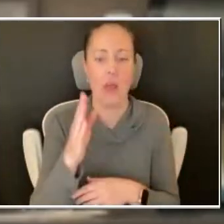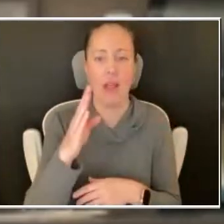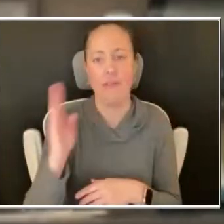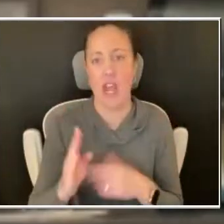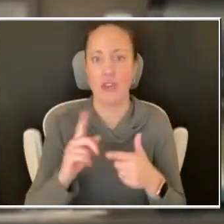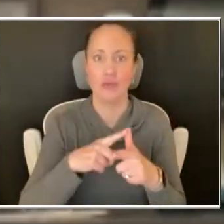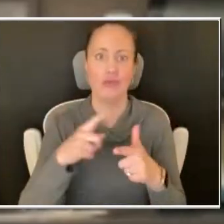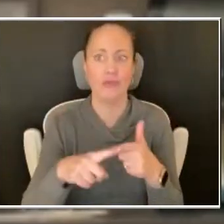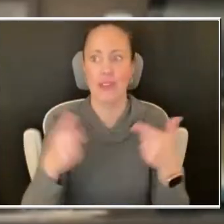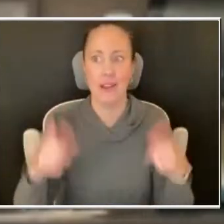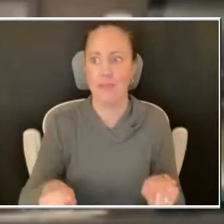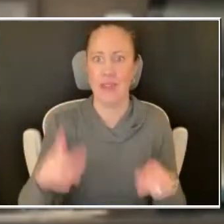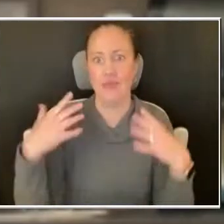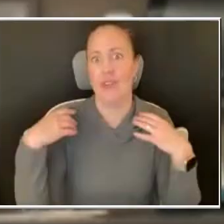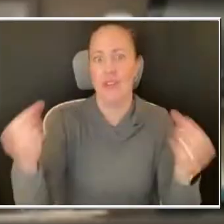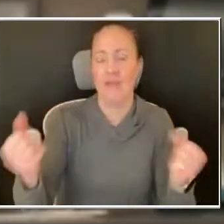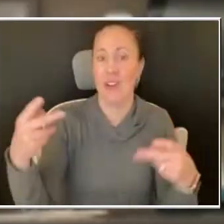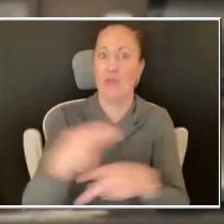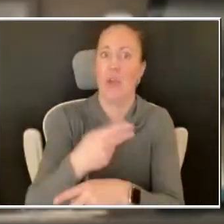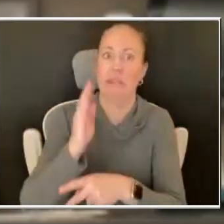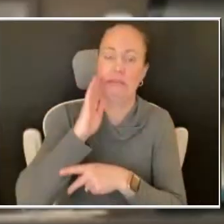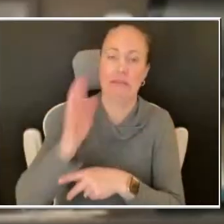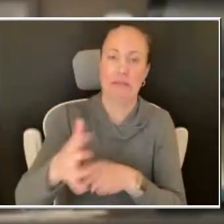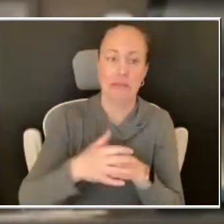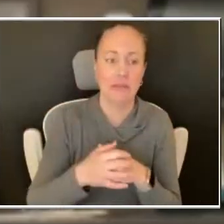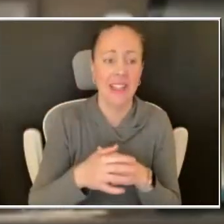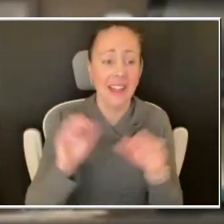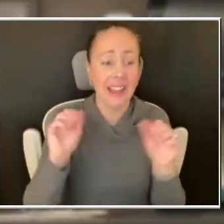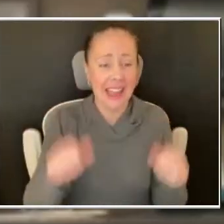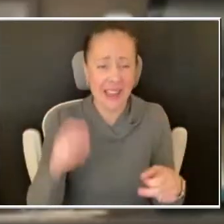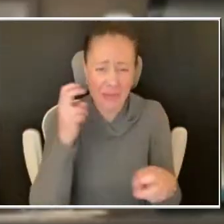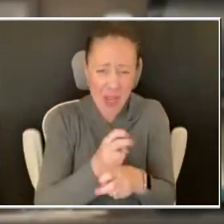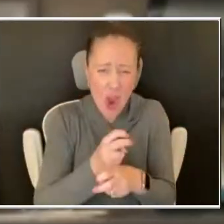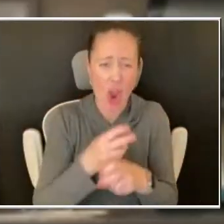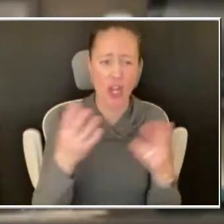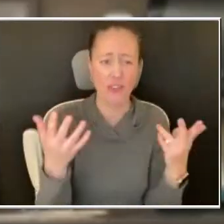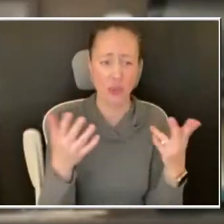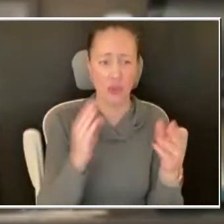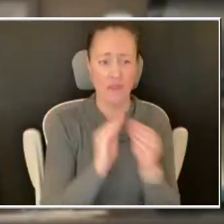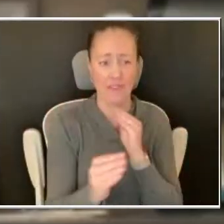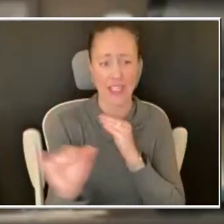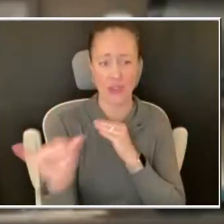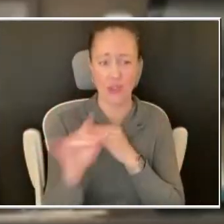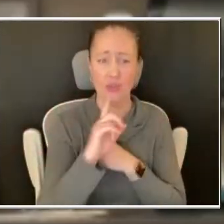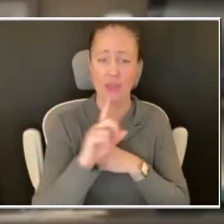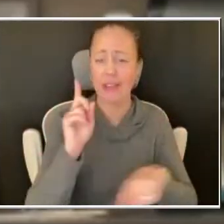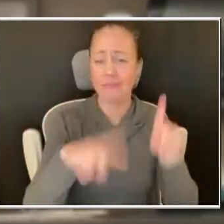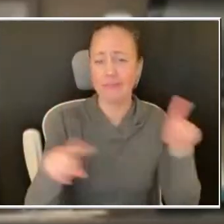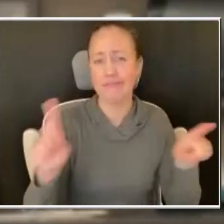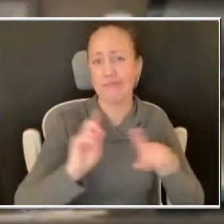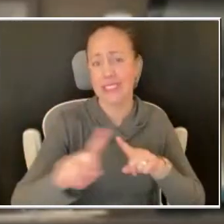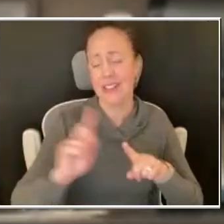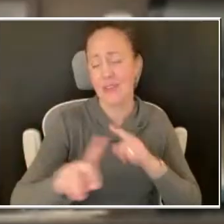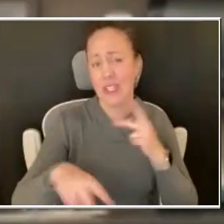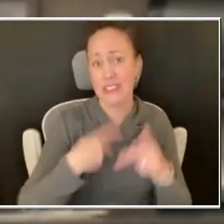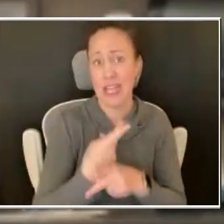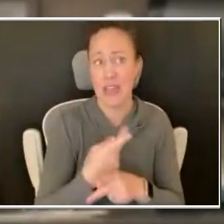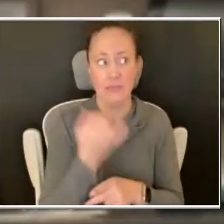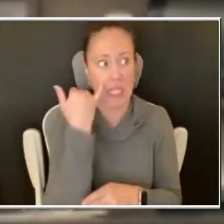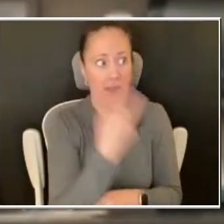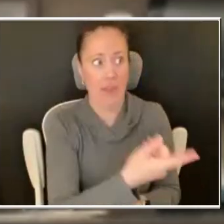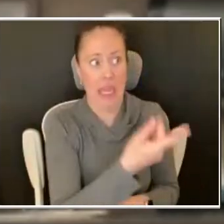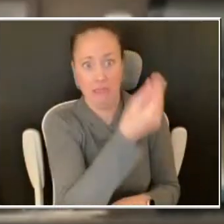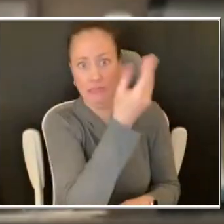And then there's some that are even more difficult to fix, like can have a navicular stress fracture that could be very difficult to fix if they don't report the